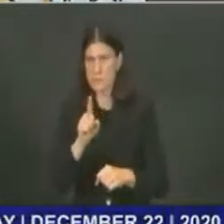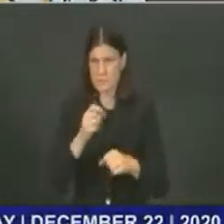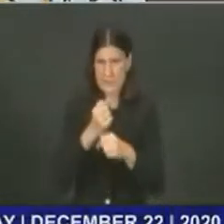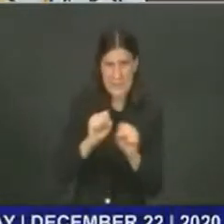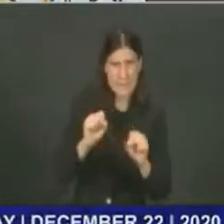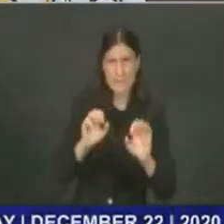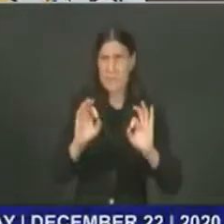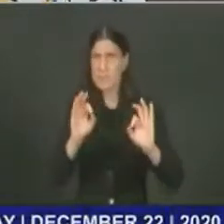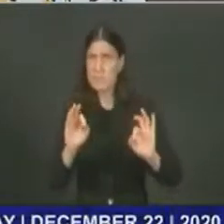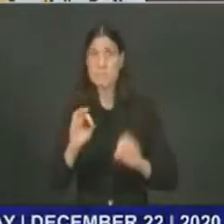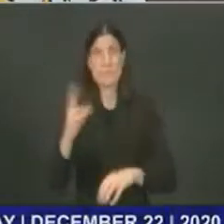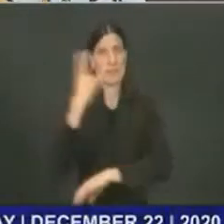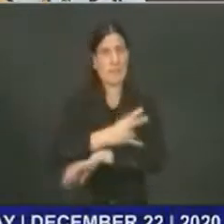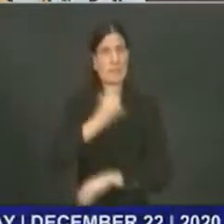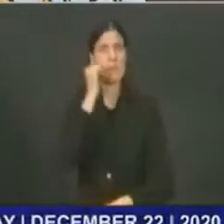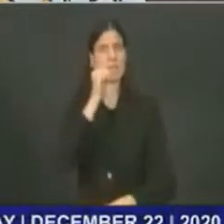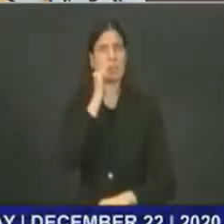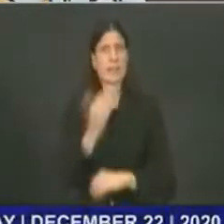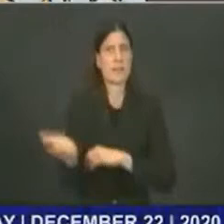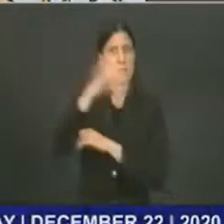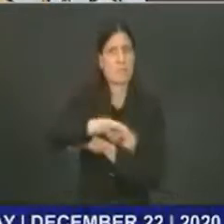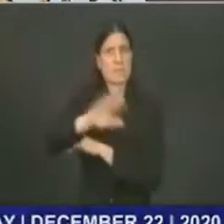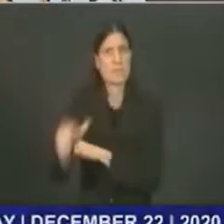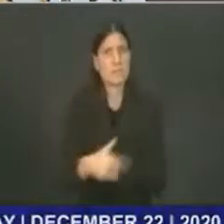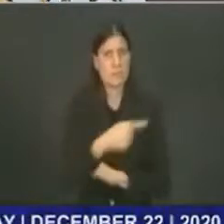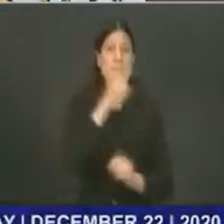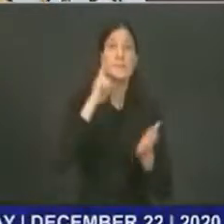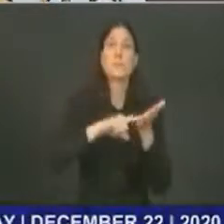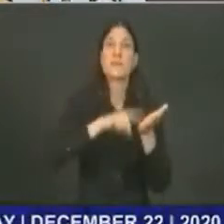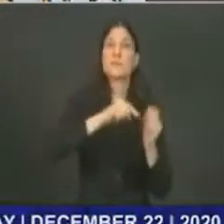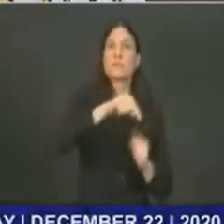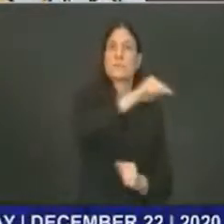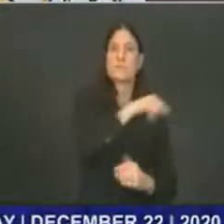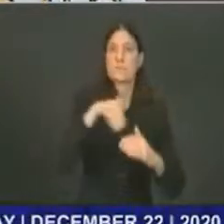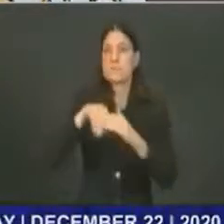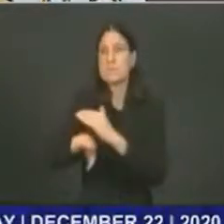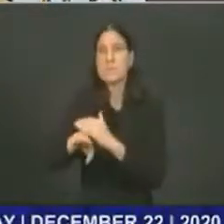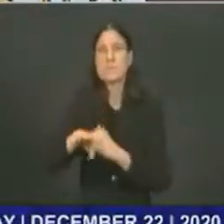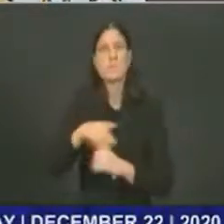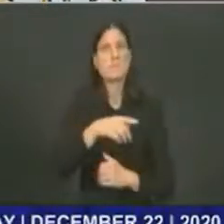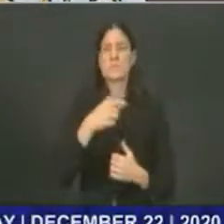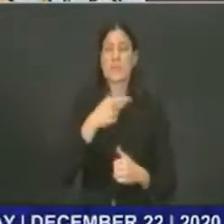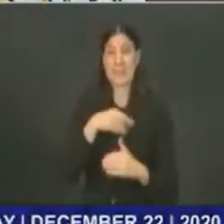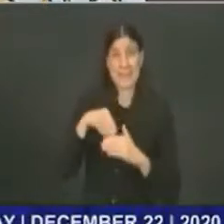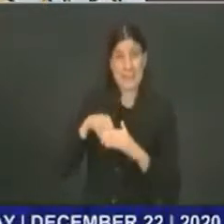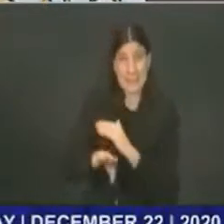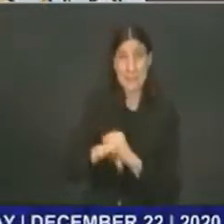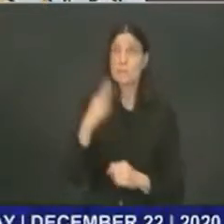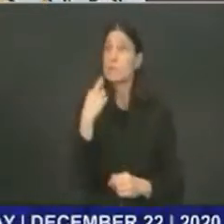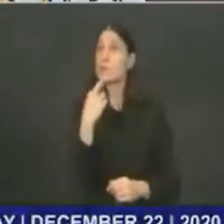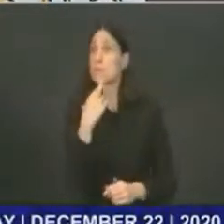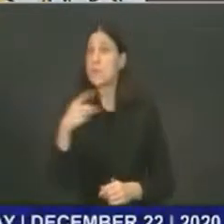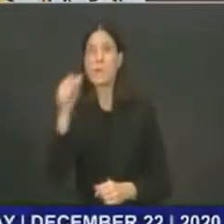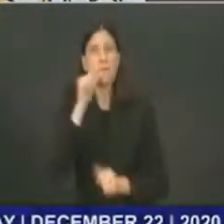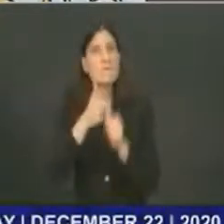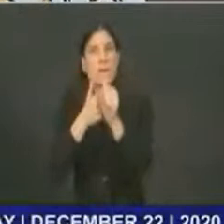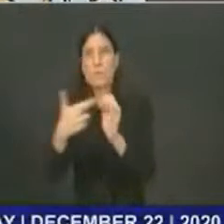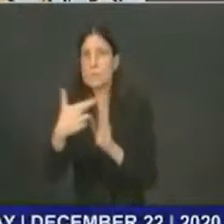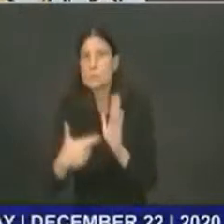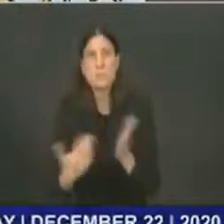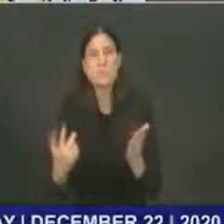patience, and with an eye toward helping you out. Not a gotcha attitude, an eye towards let's help you to be in